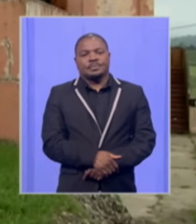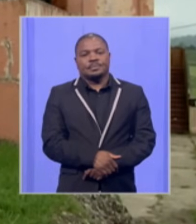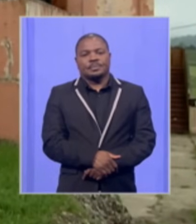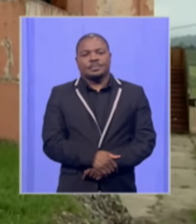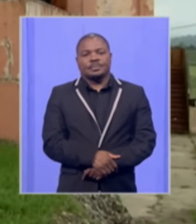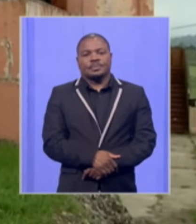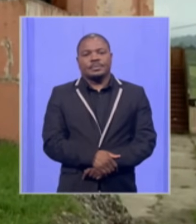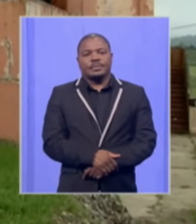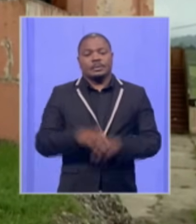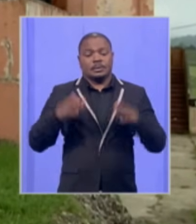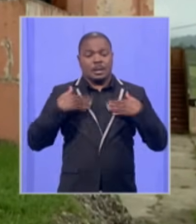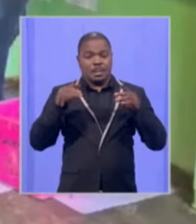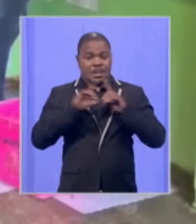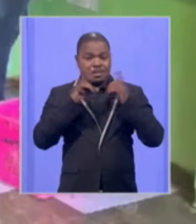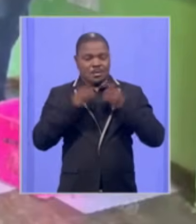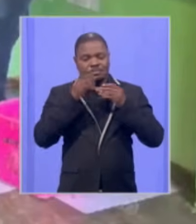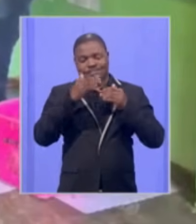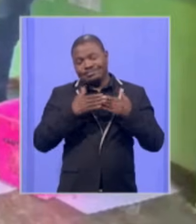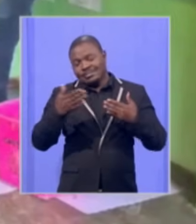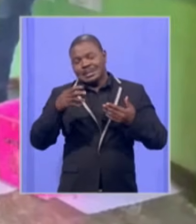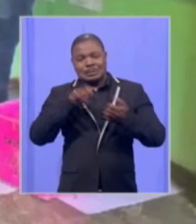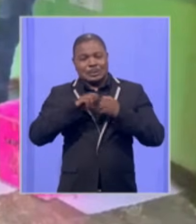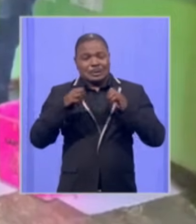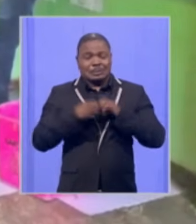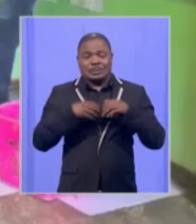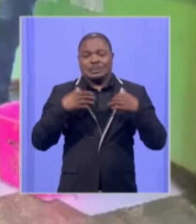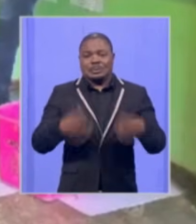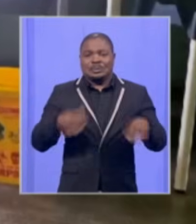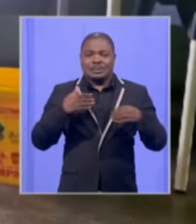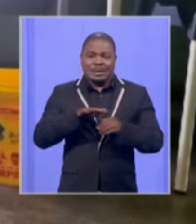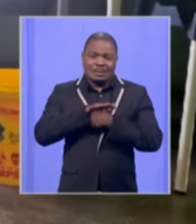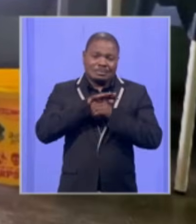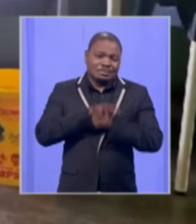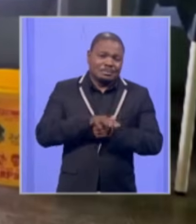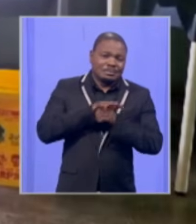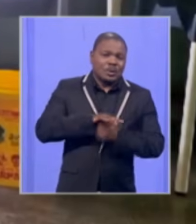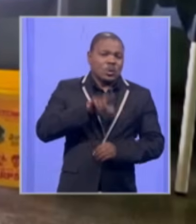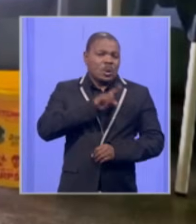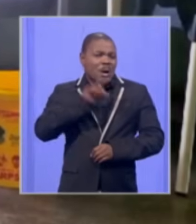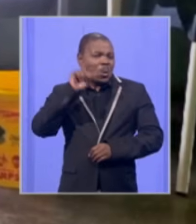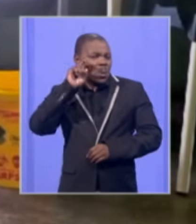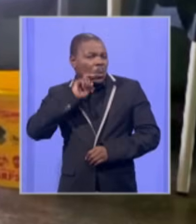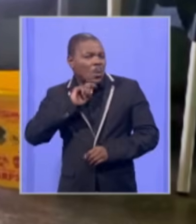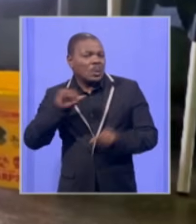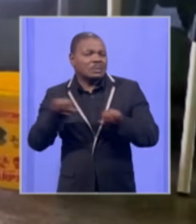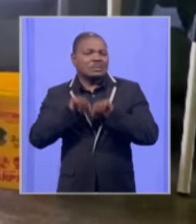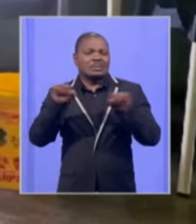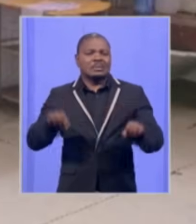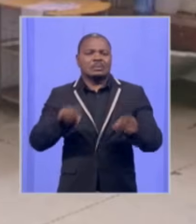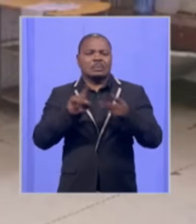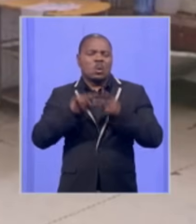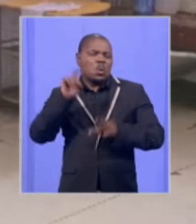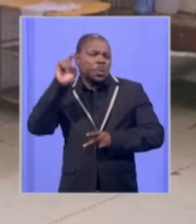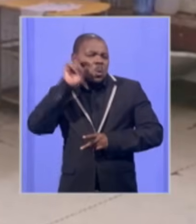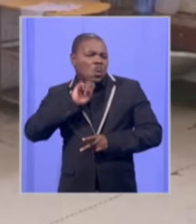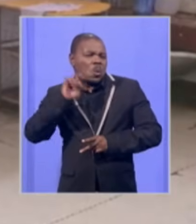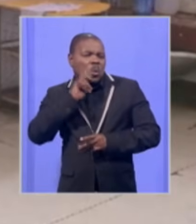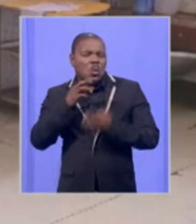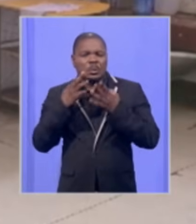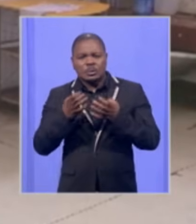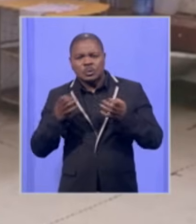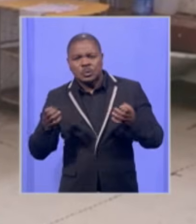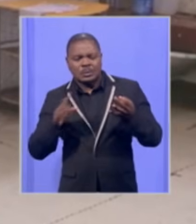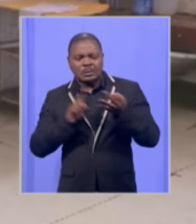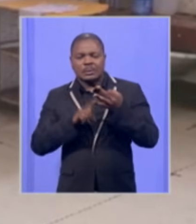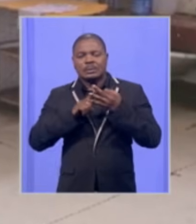Lephata la boitekanelo le tsweletse go itemogela kgatelelo e kwa godimo ya mafaratlhatlha a onetseng didiriswa tsa bogologolo le tlhaelo ya